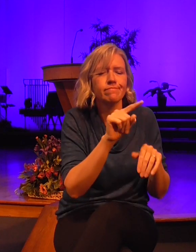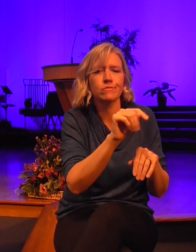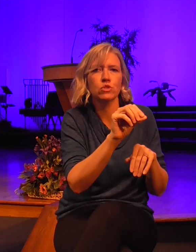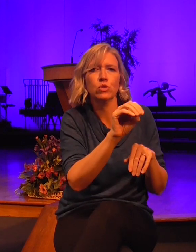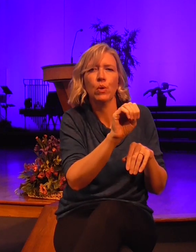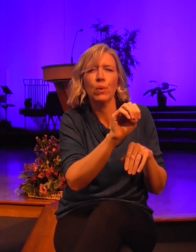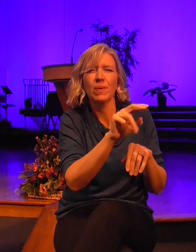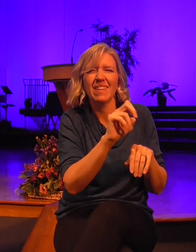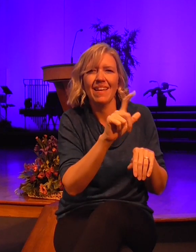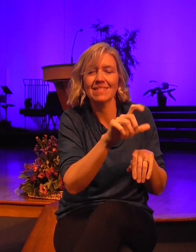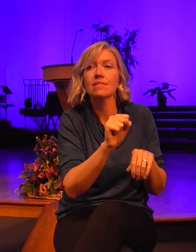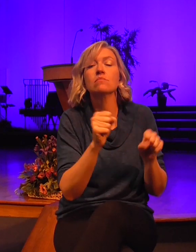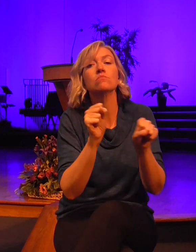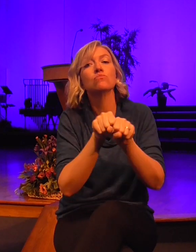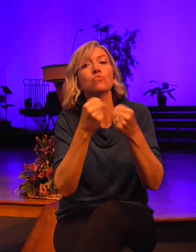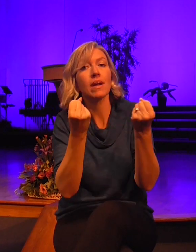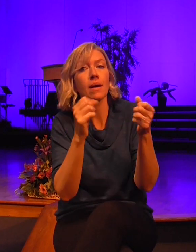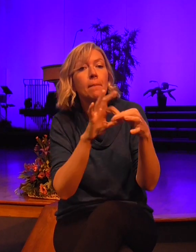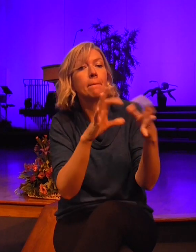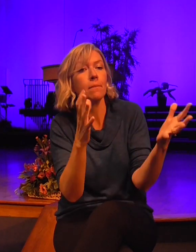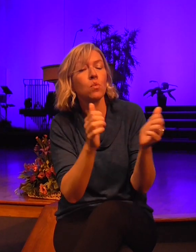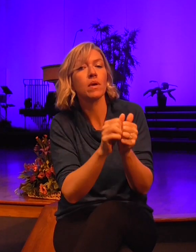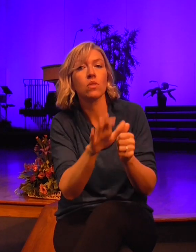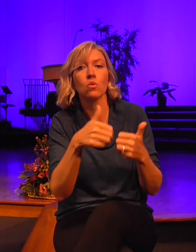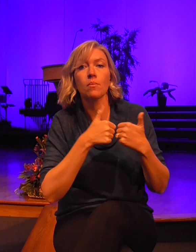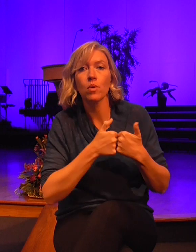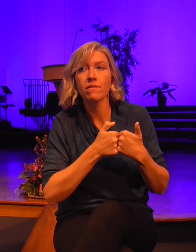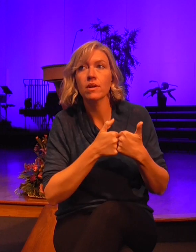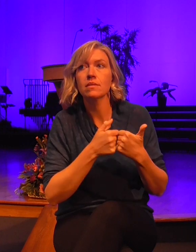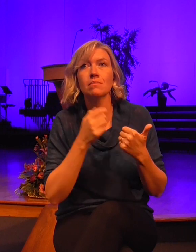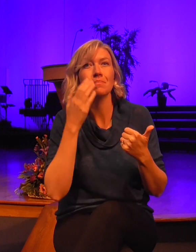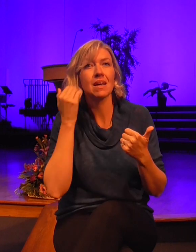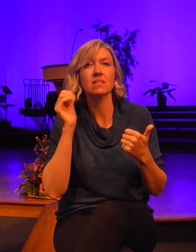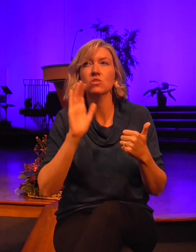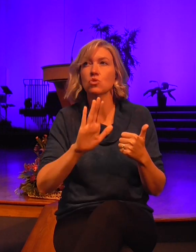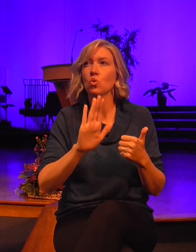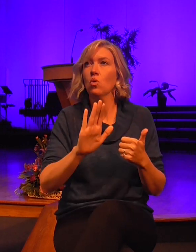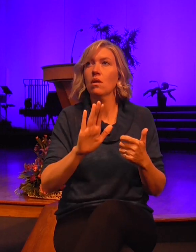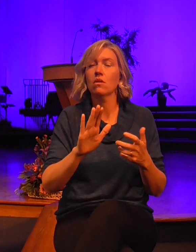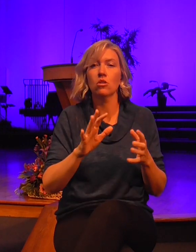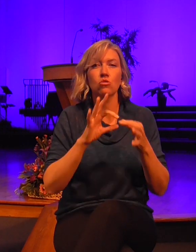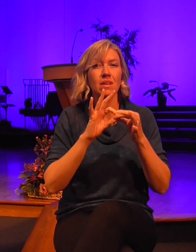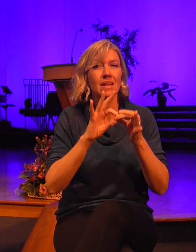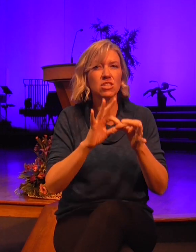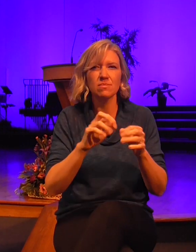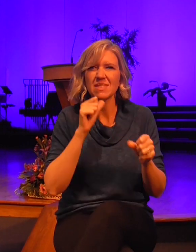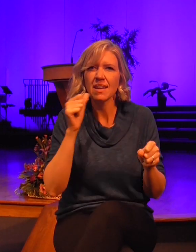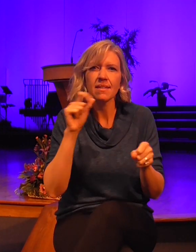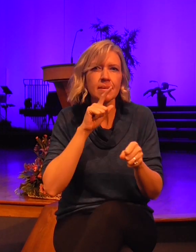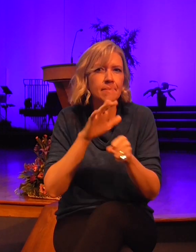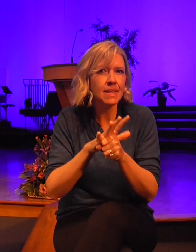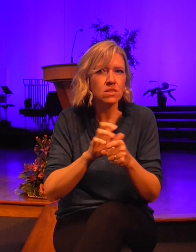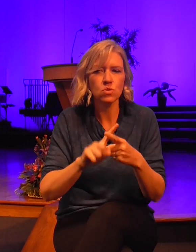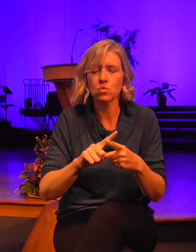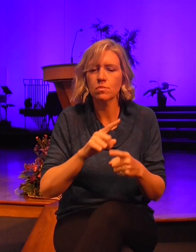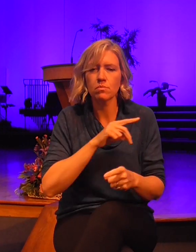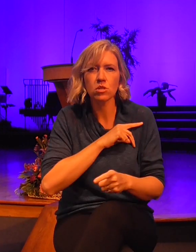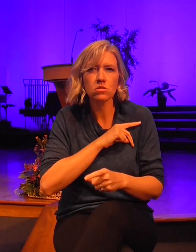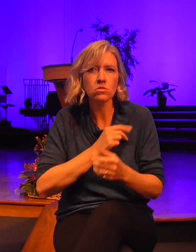committed. Your yes is so big to having a worthwhile relationship where each of you is committed to your personal